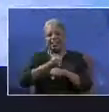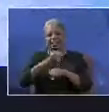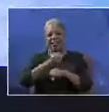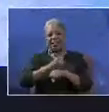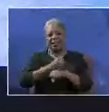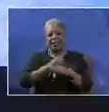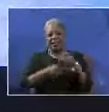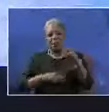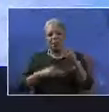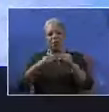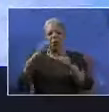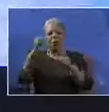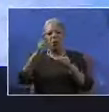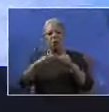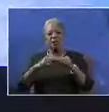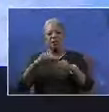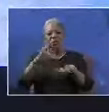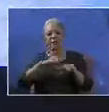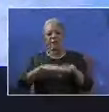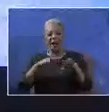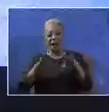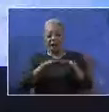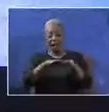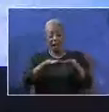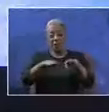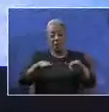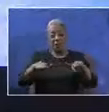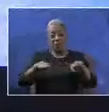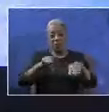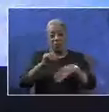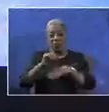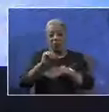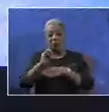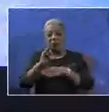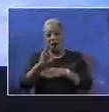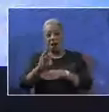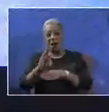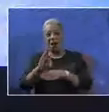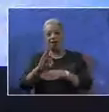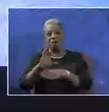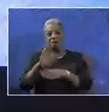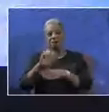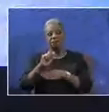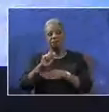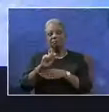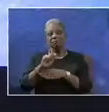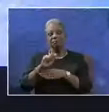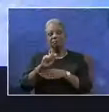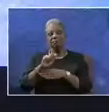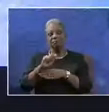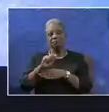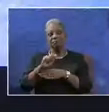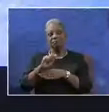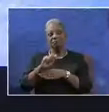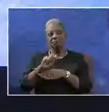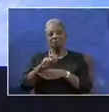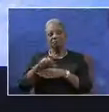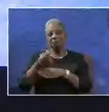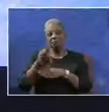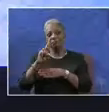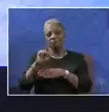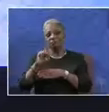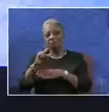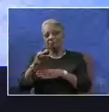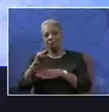the threshing floor of Araunah, the Jebusite, the site that